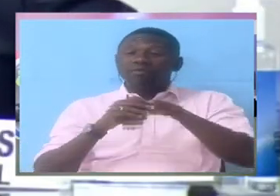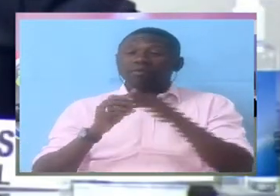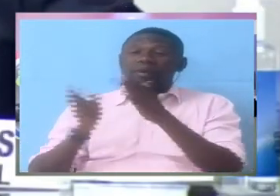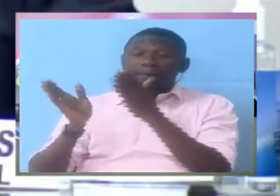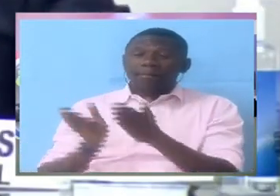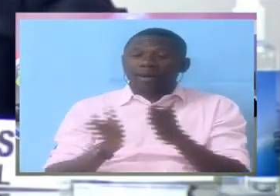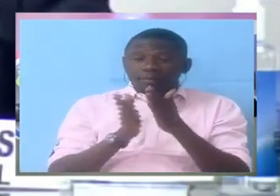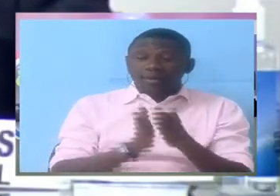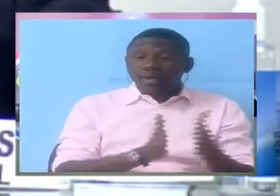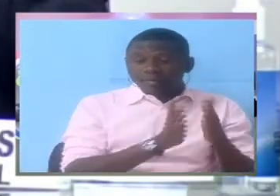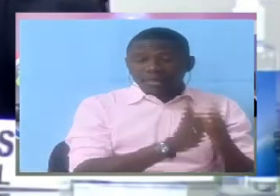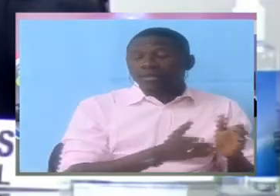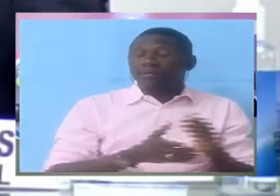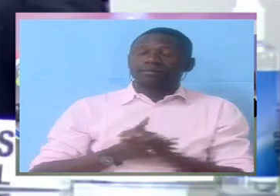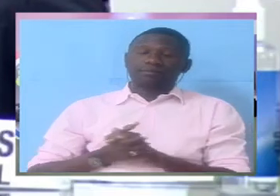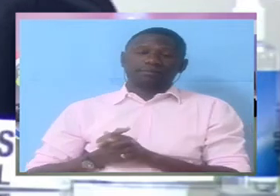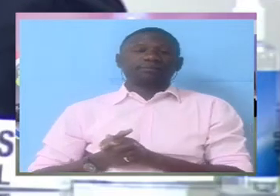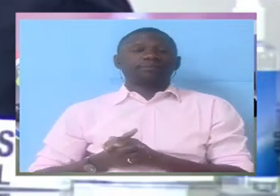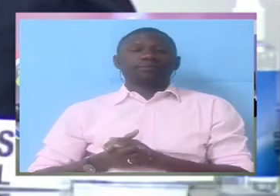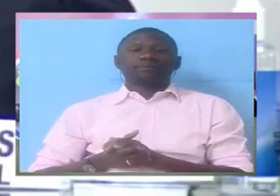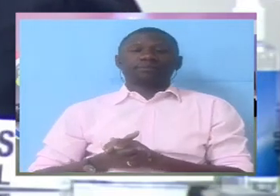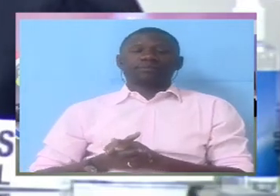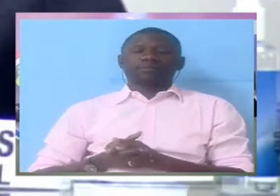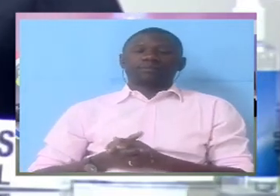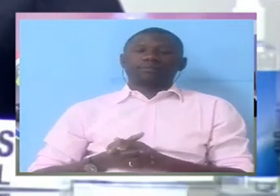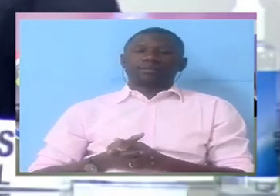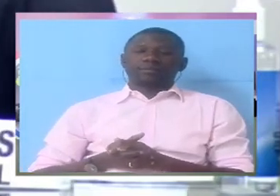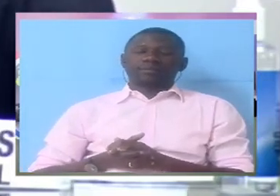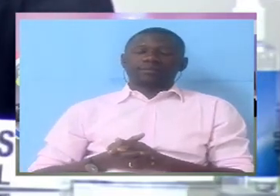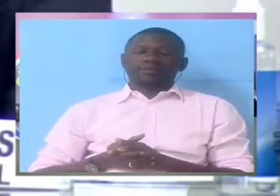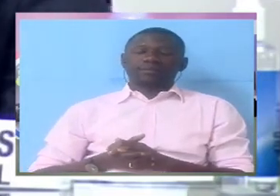this stage,